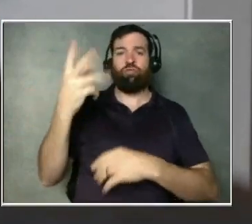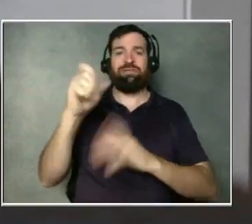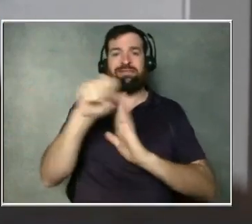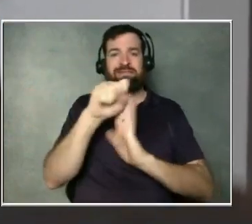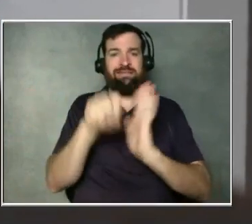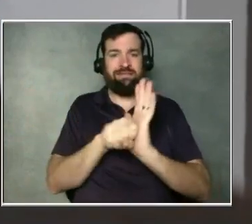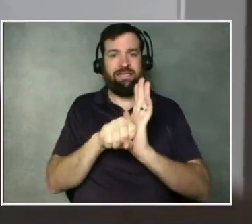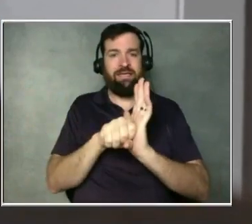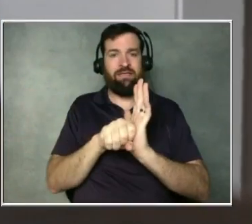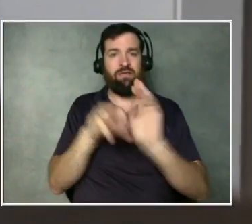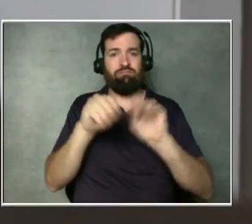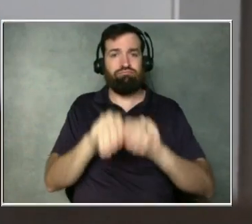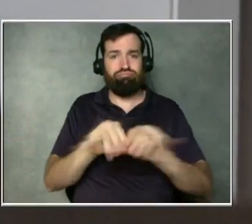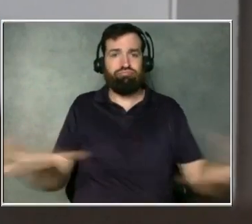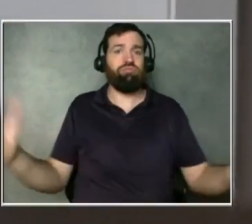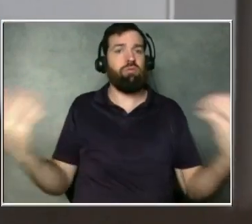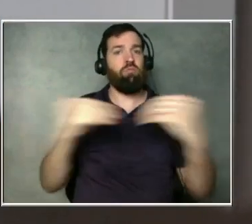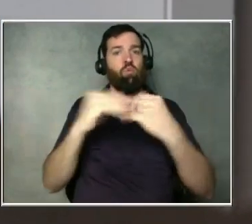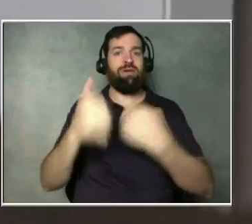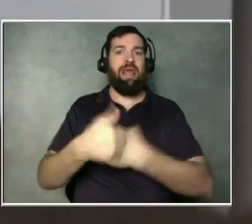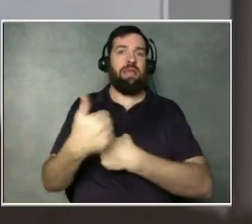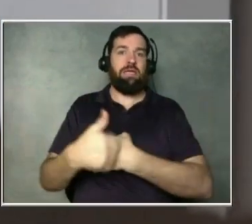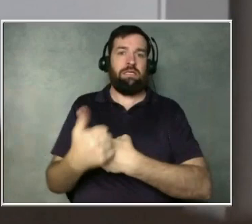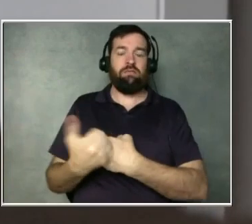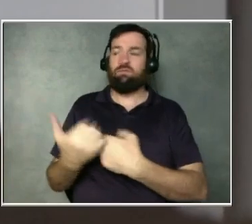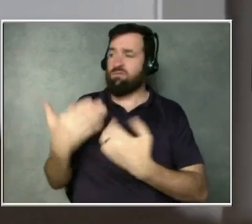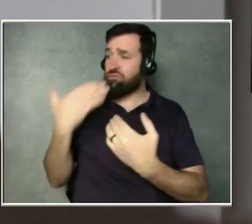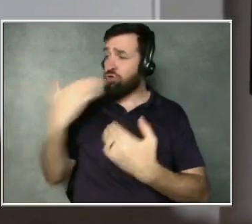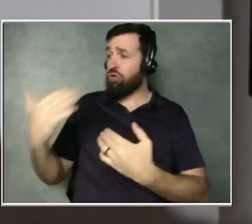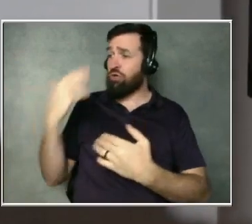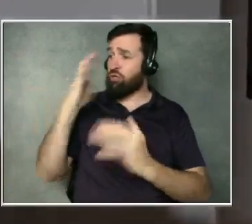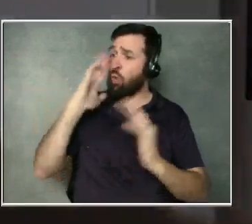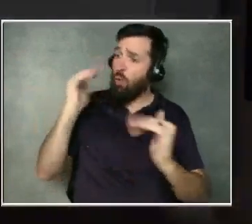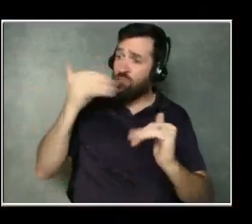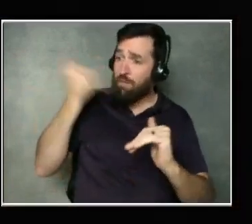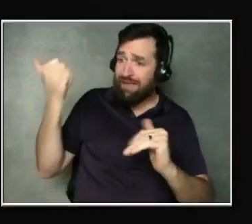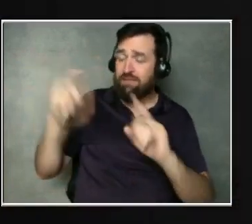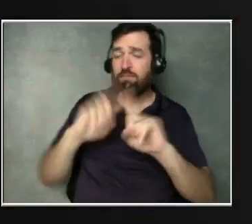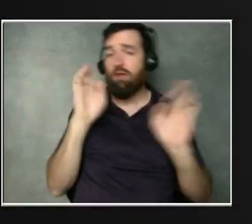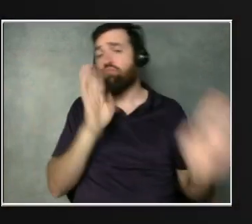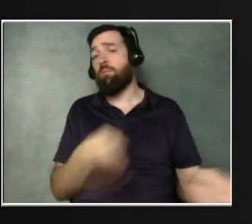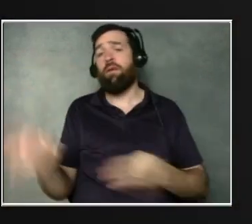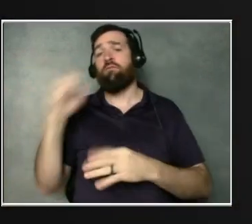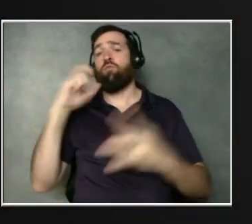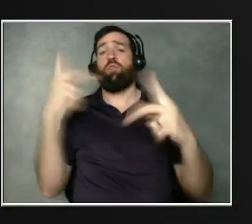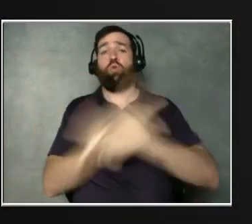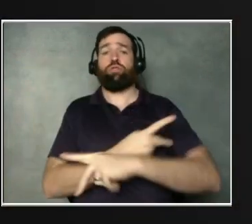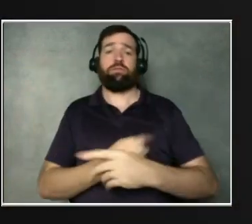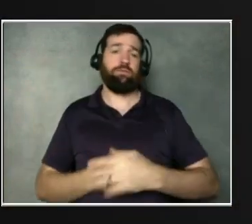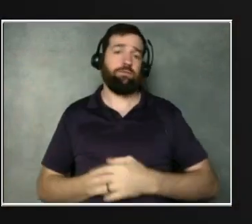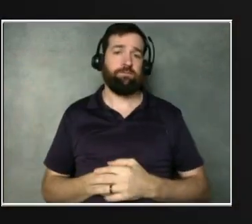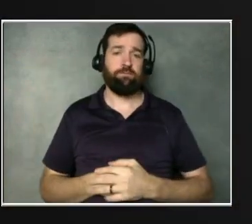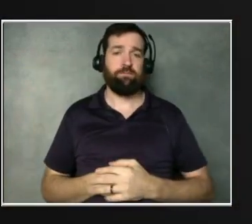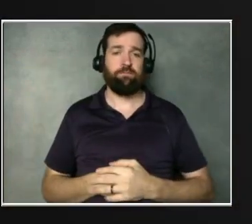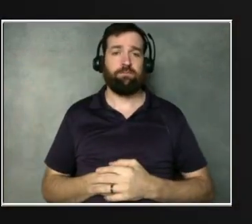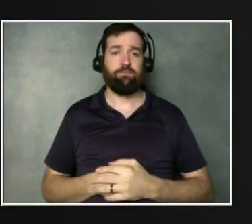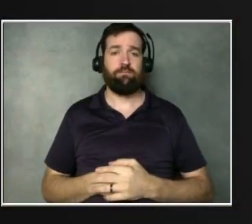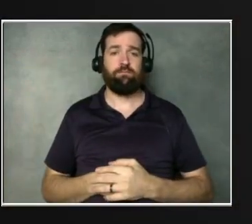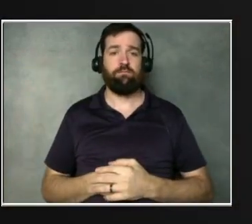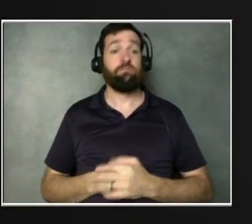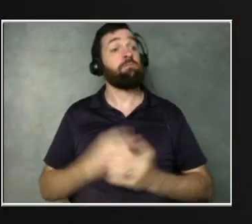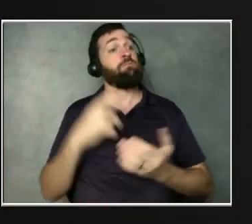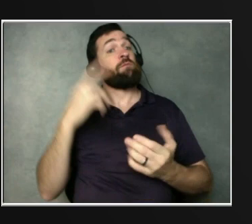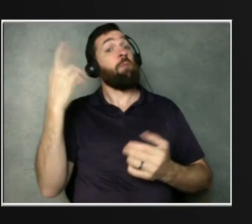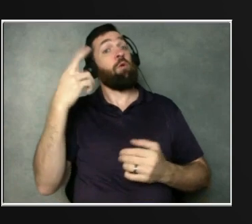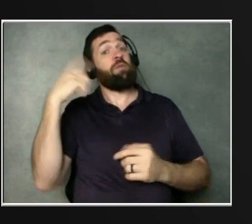turning deadlier. I think it's always good to hope for the best, but prepare for the worst. Our purpose of this press conference